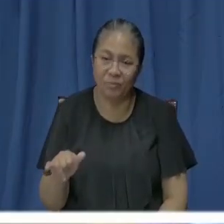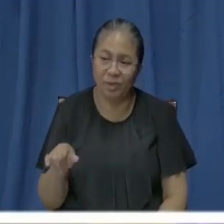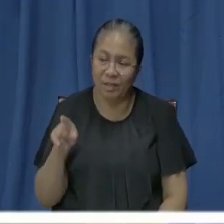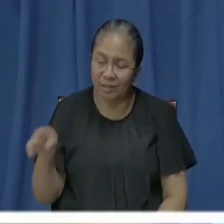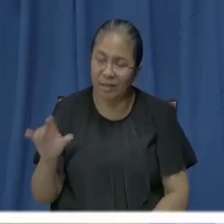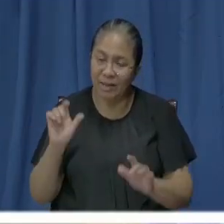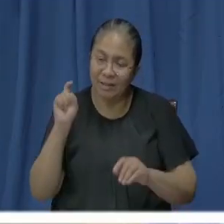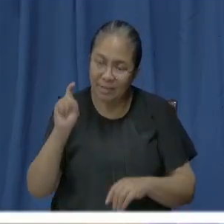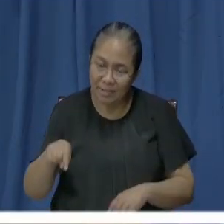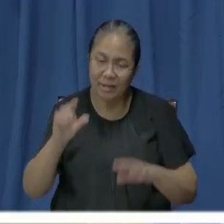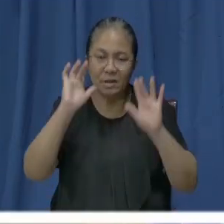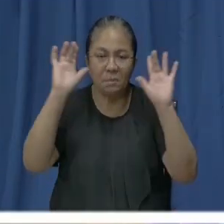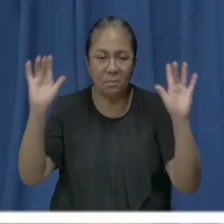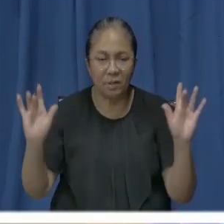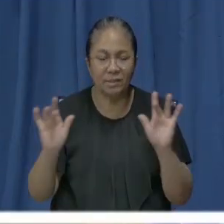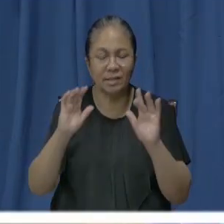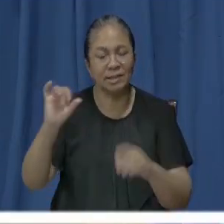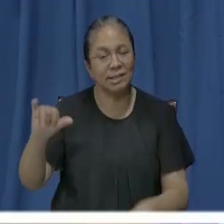mercy.